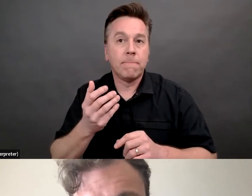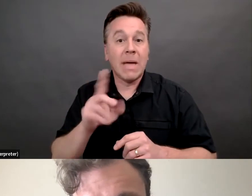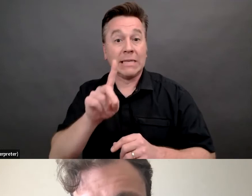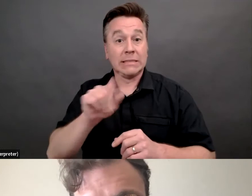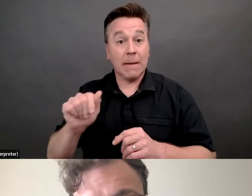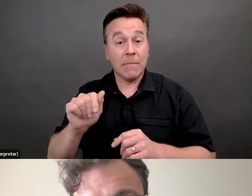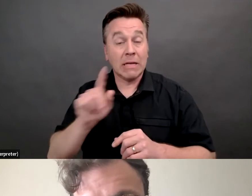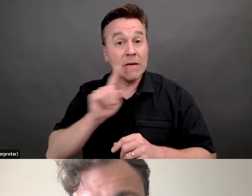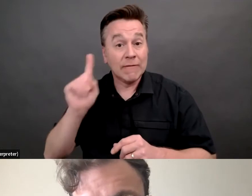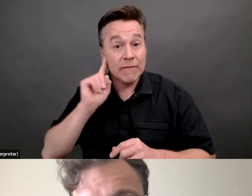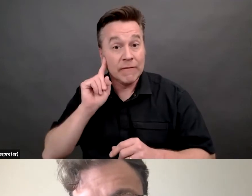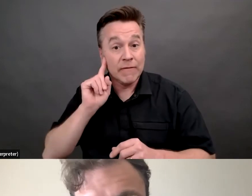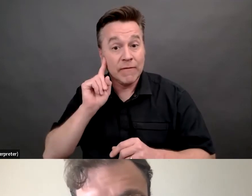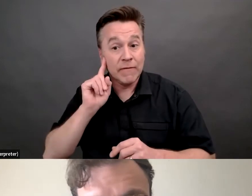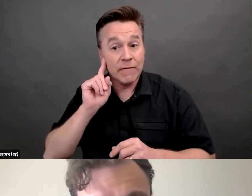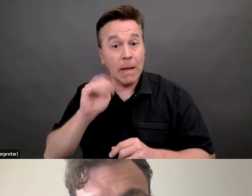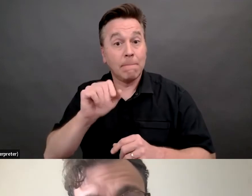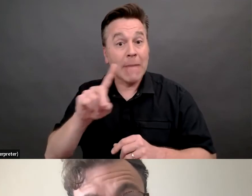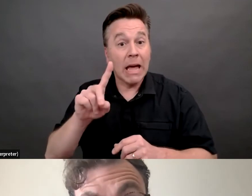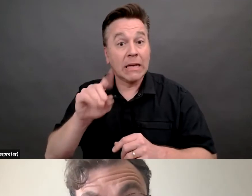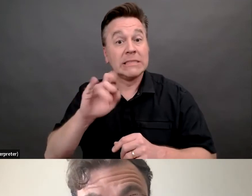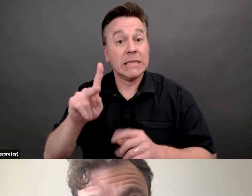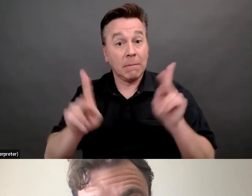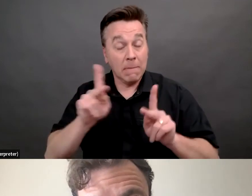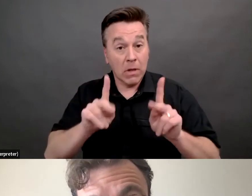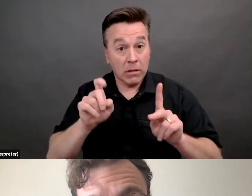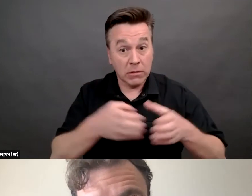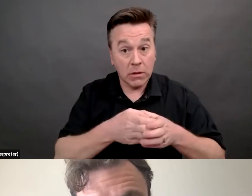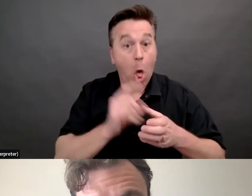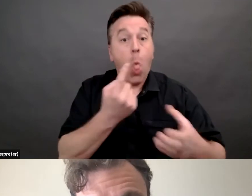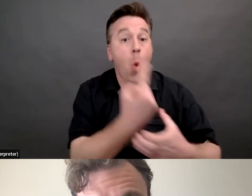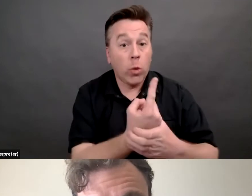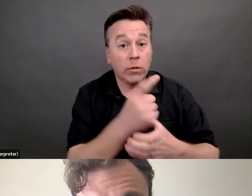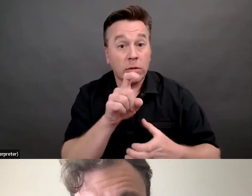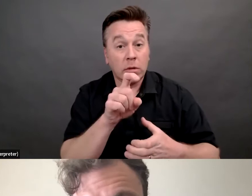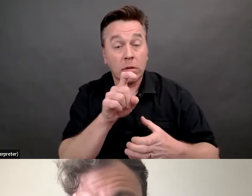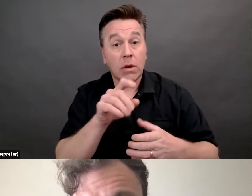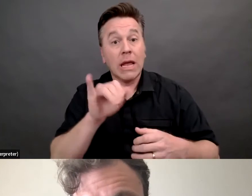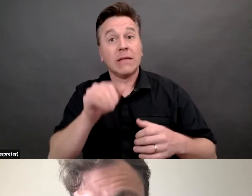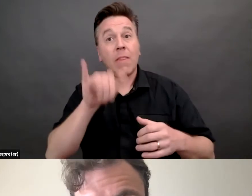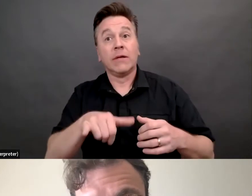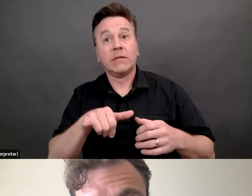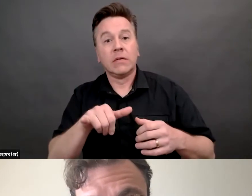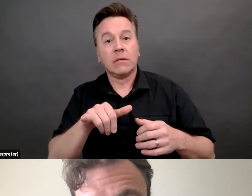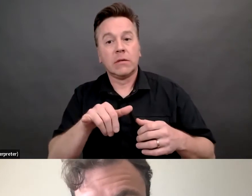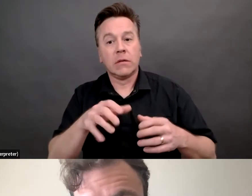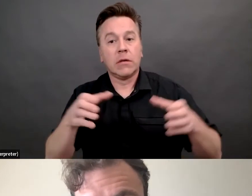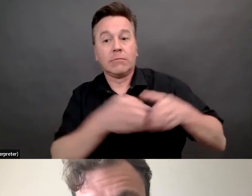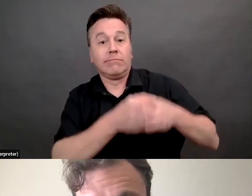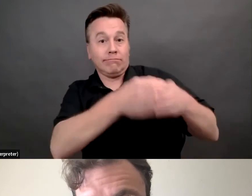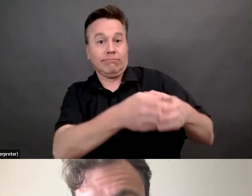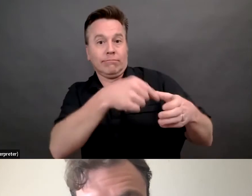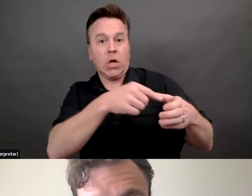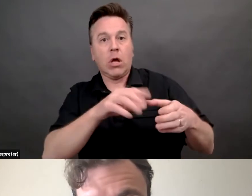disabled and deaf, mad, sick people alone, right? Is it this, à défendre, right?